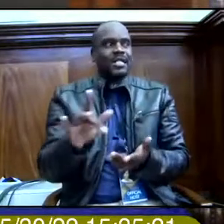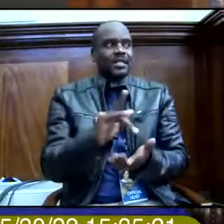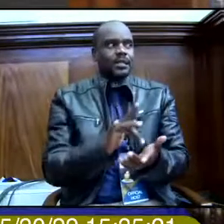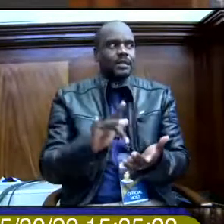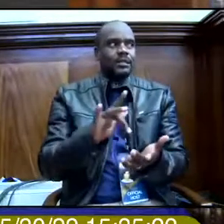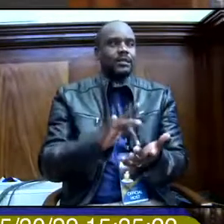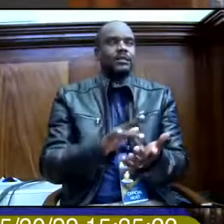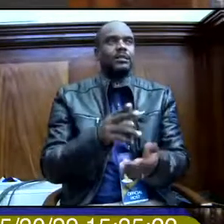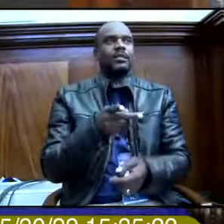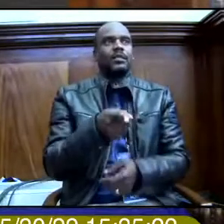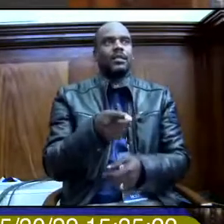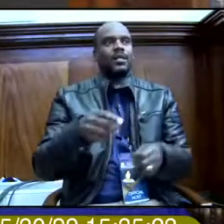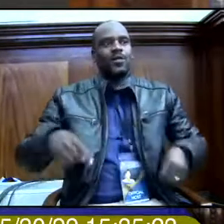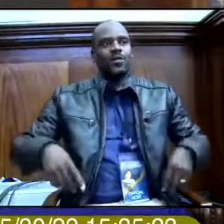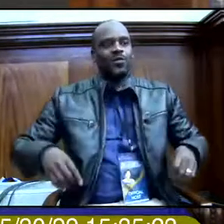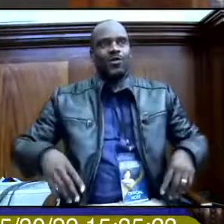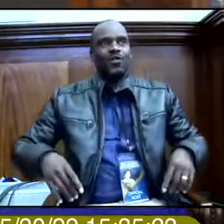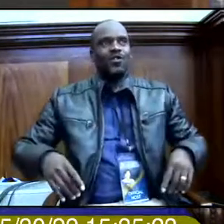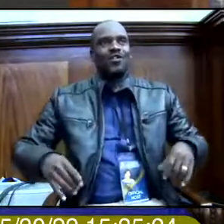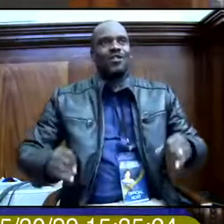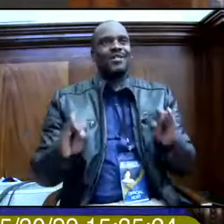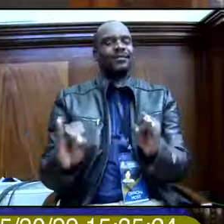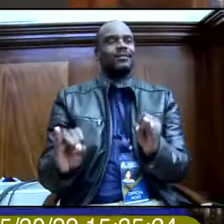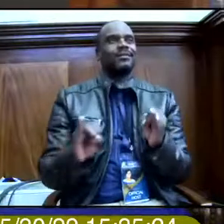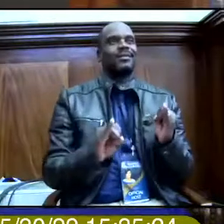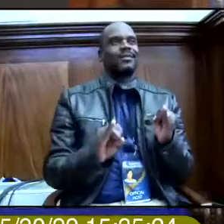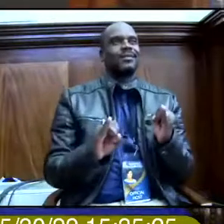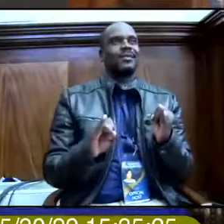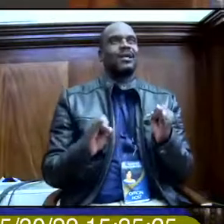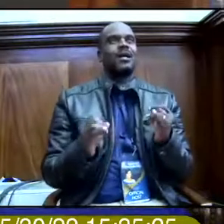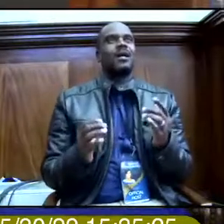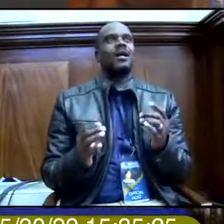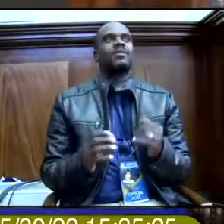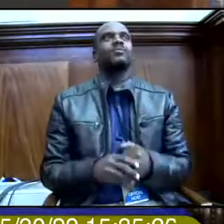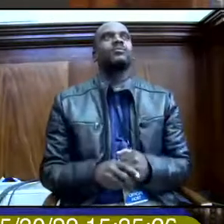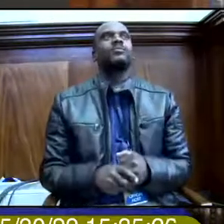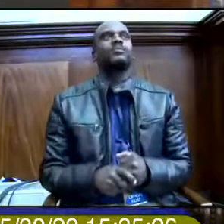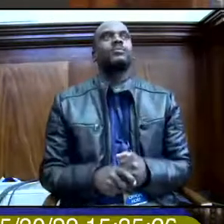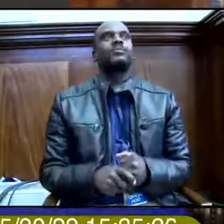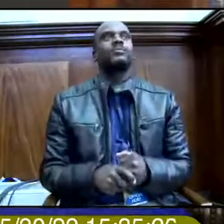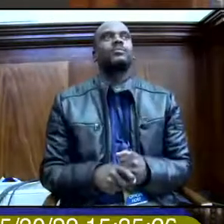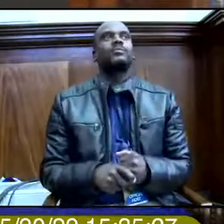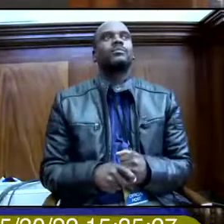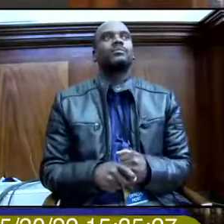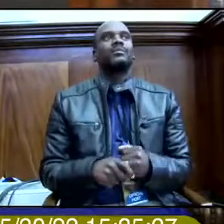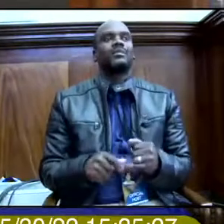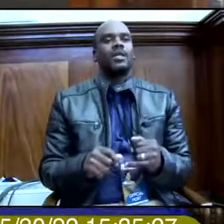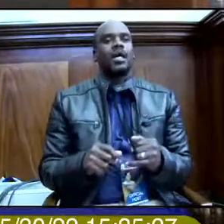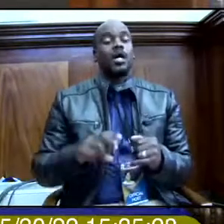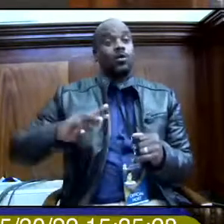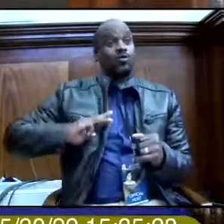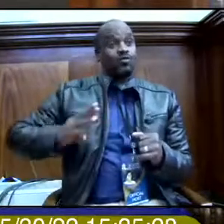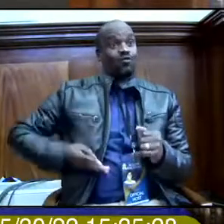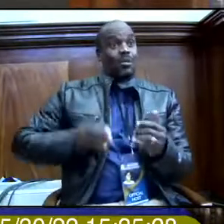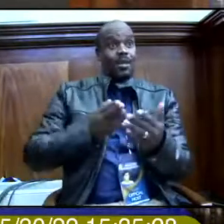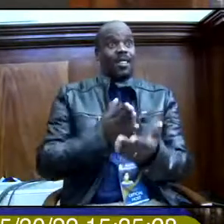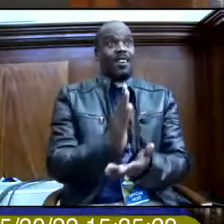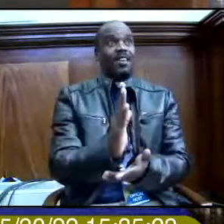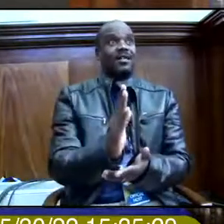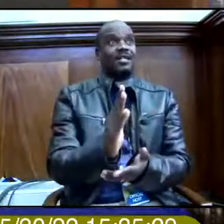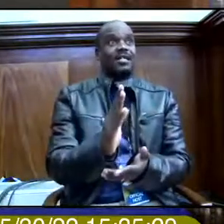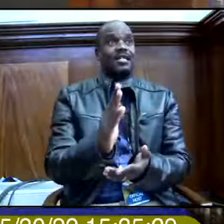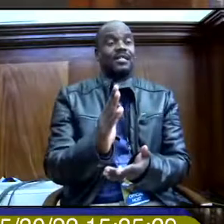is fraught with danger easy robotics dominating human life with